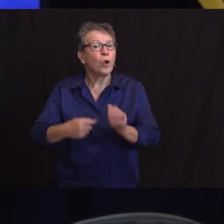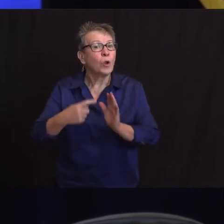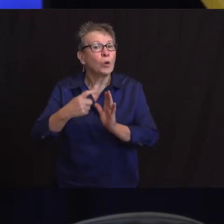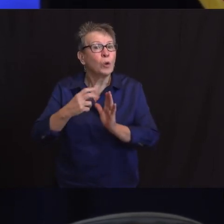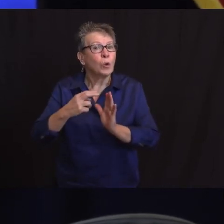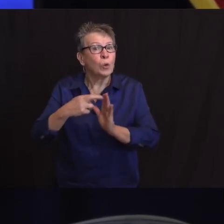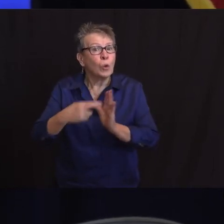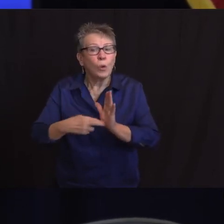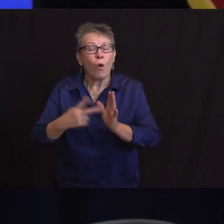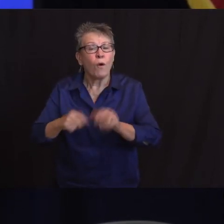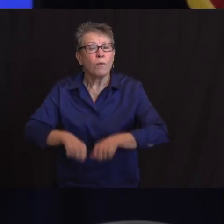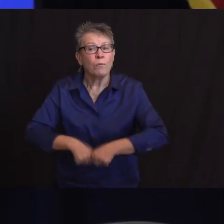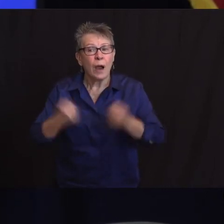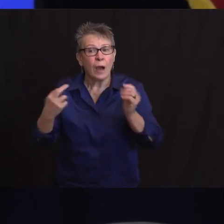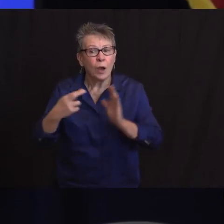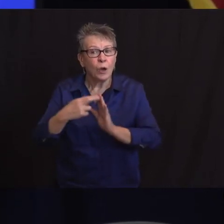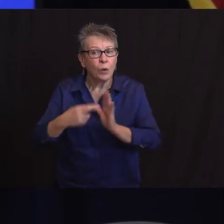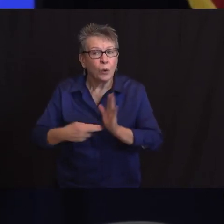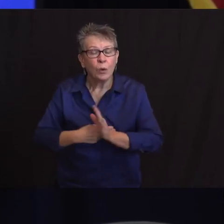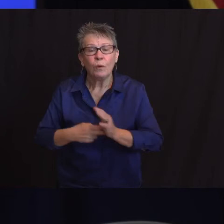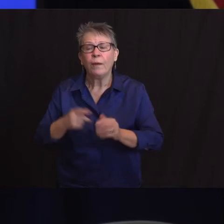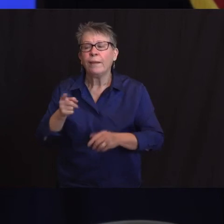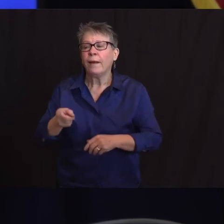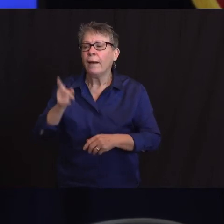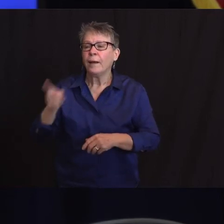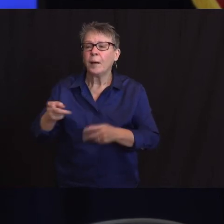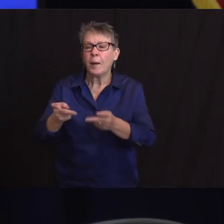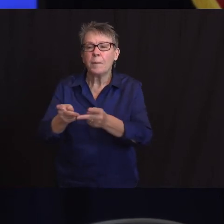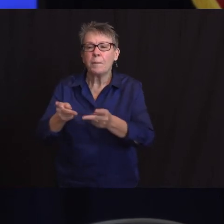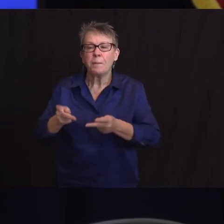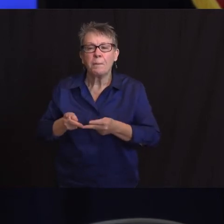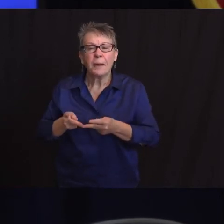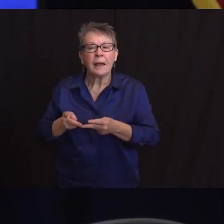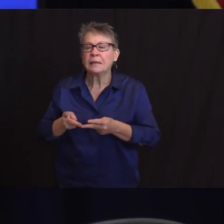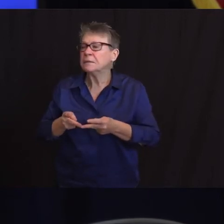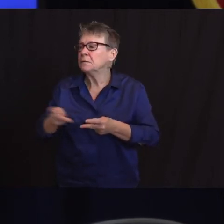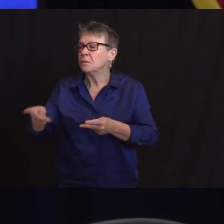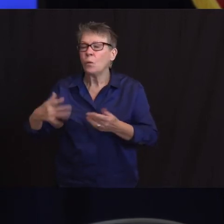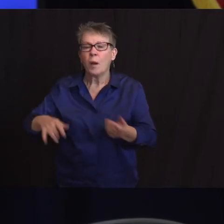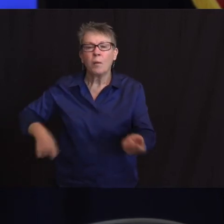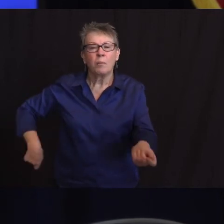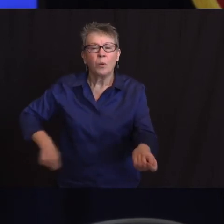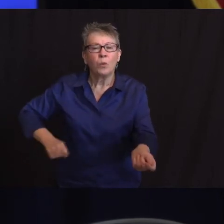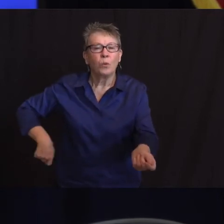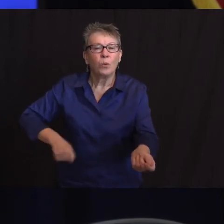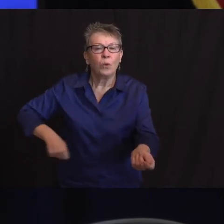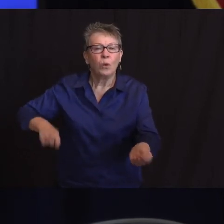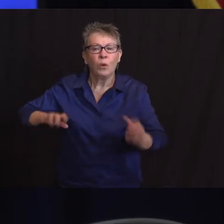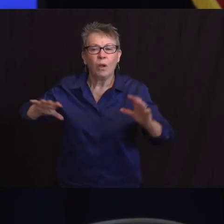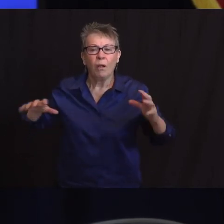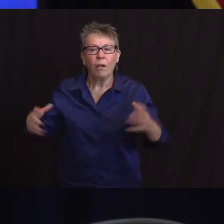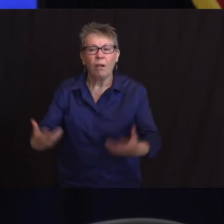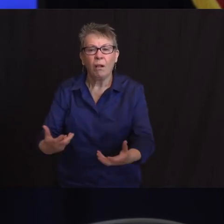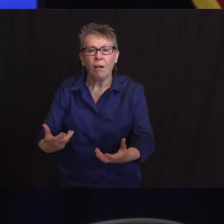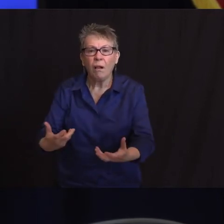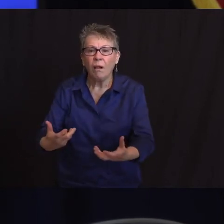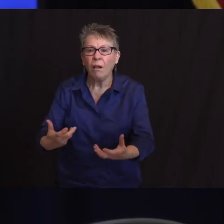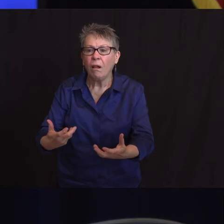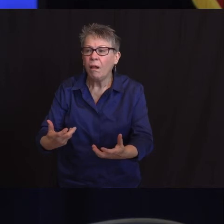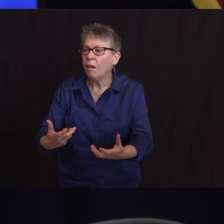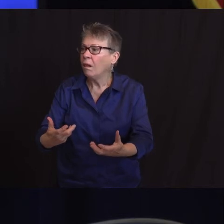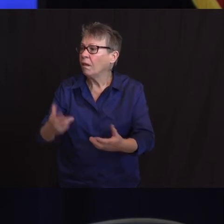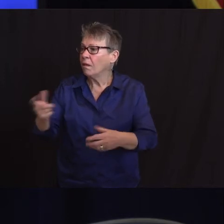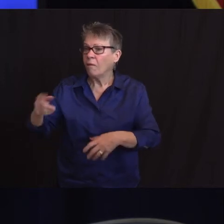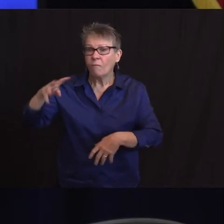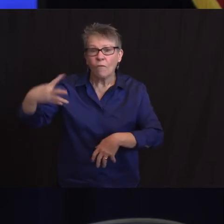Union. Again, no facial coverings, no social distancing. This was the 3rd time that establishment has been cited